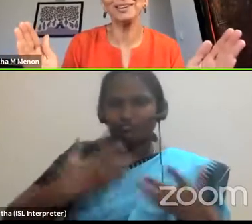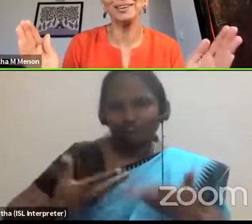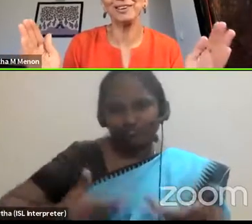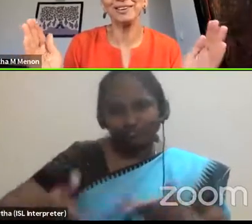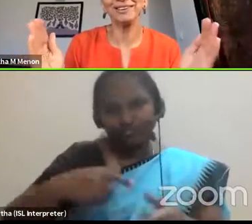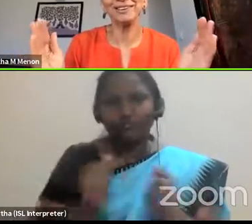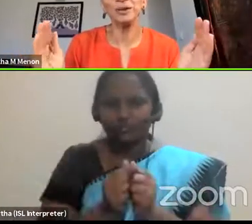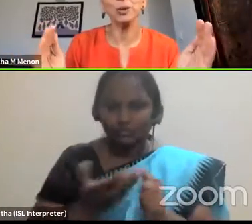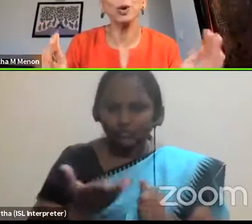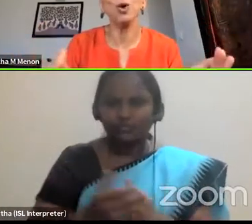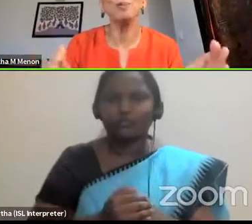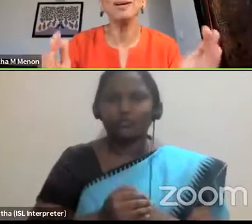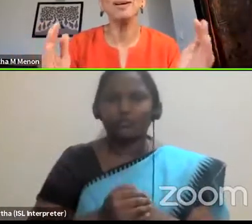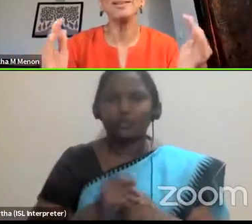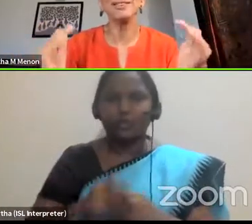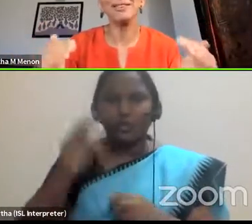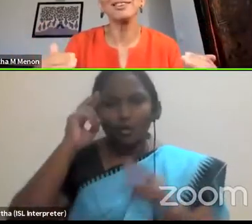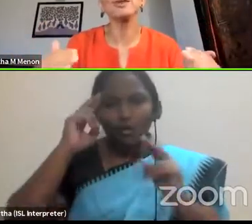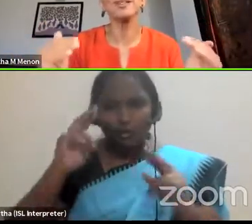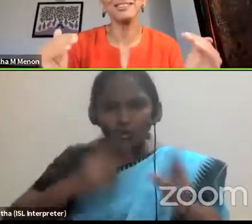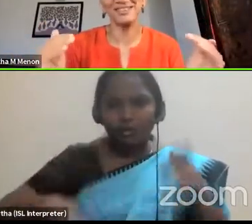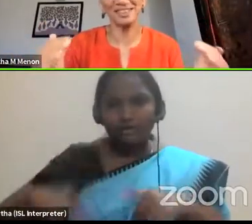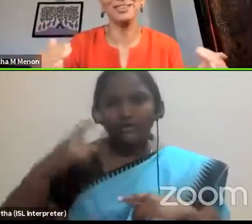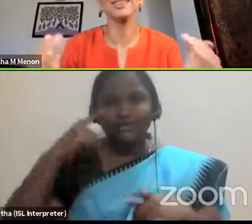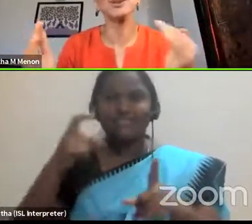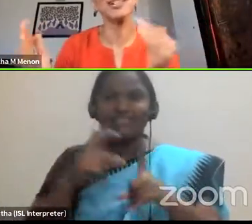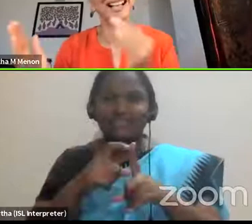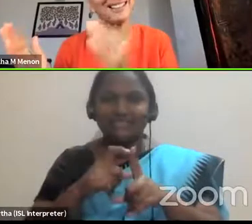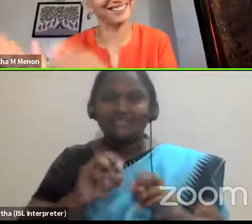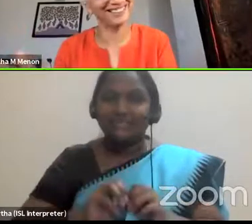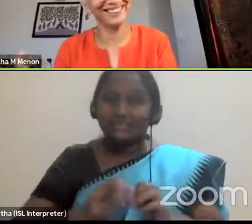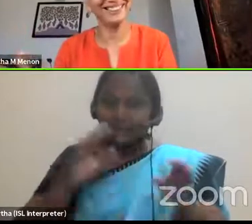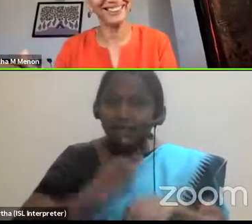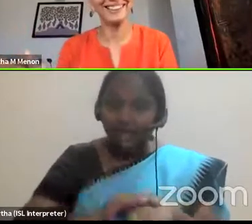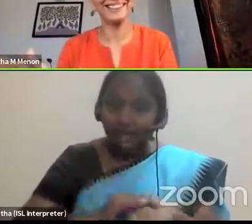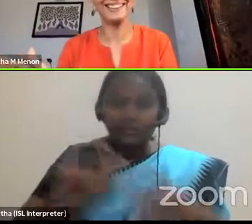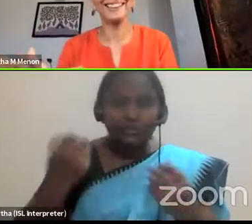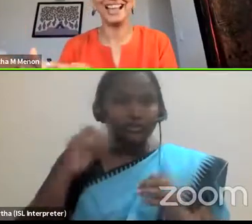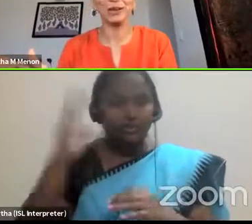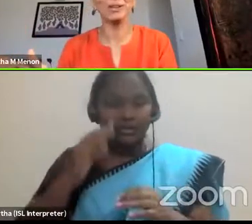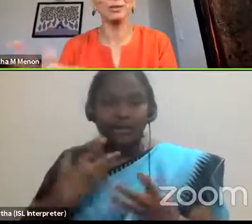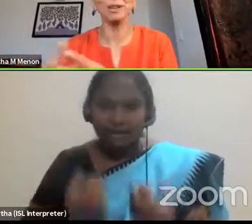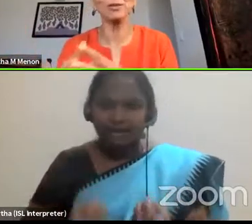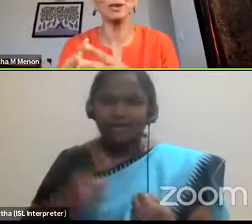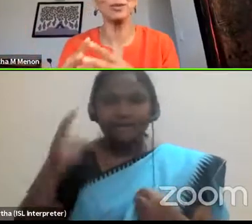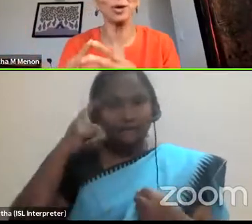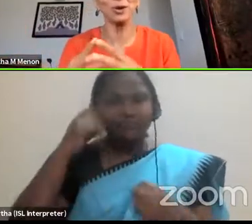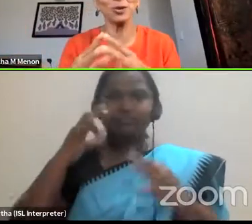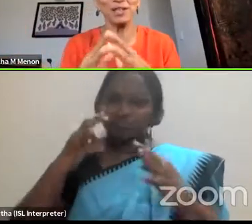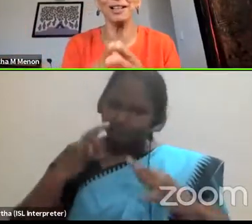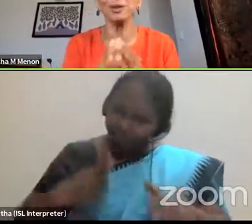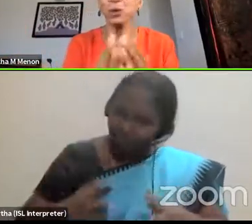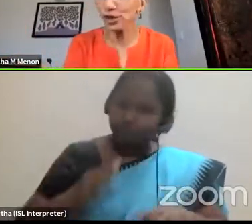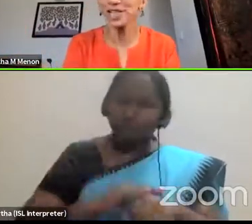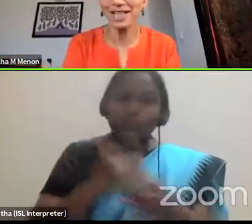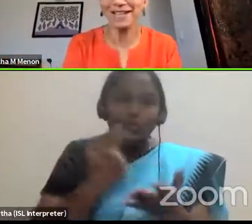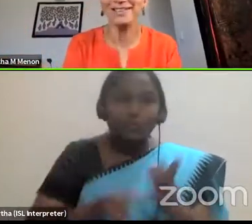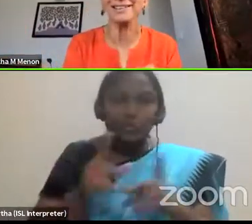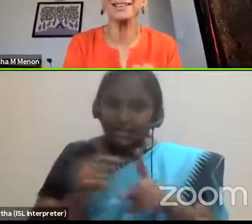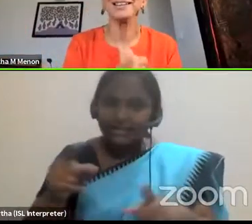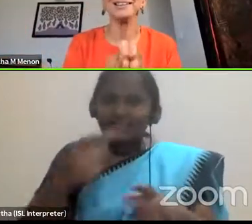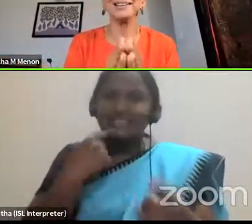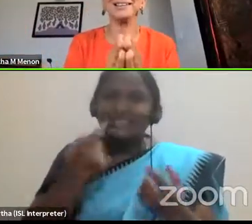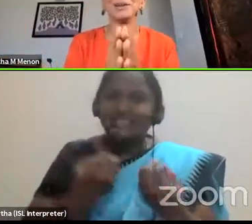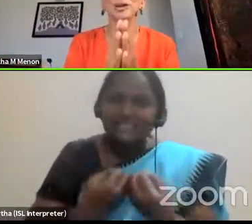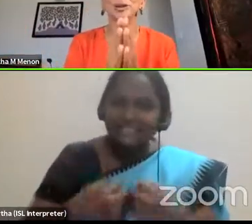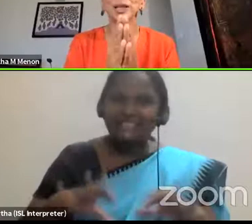you on that you hope the digital experience is never as good as the actual experience, because what you've done, you just said